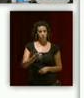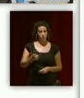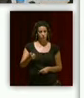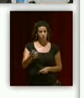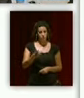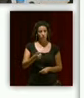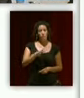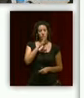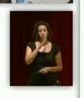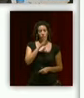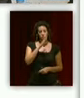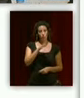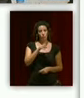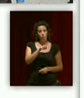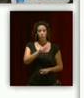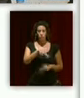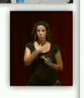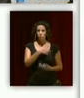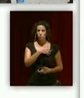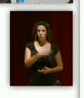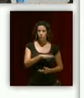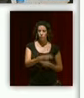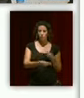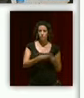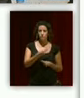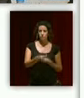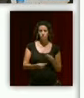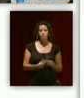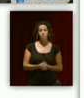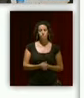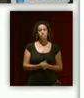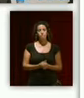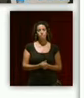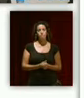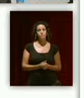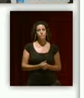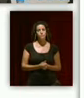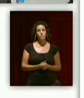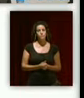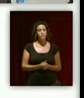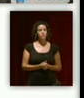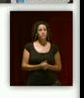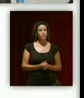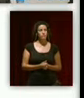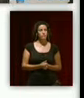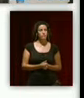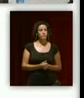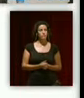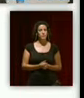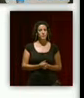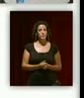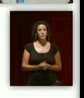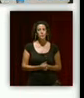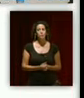that is to use the Wii joystick, because we have an infrastructure that allows us to do so.